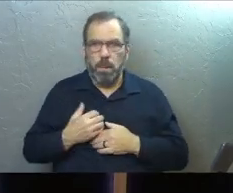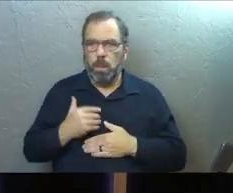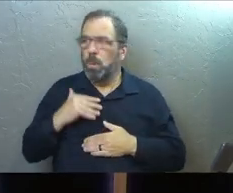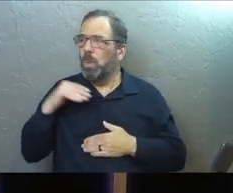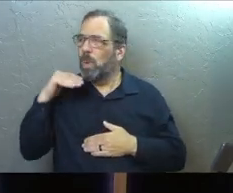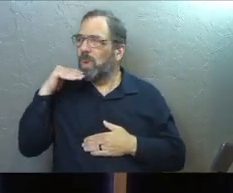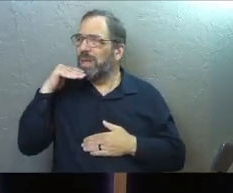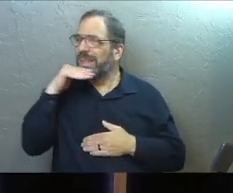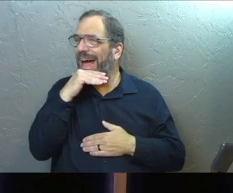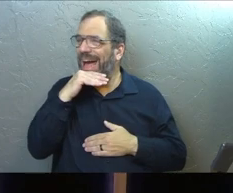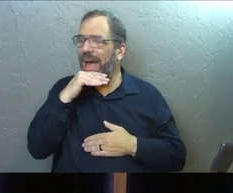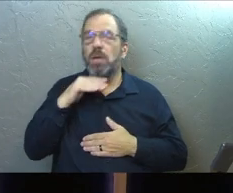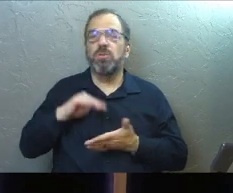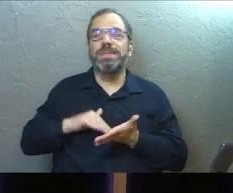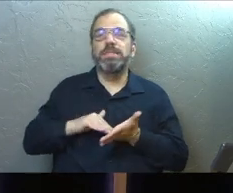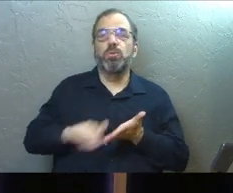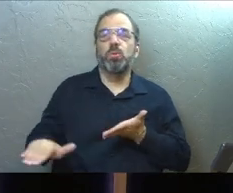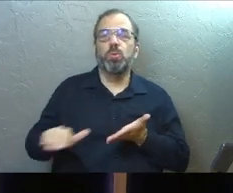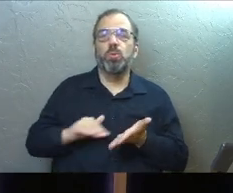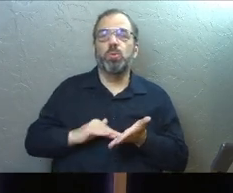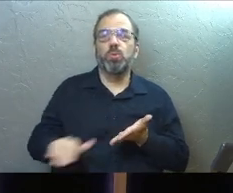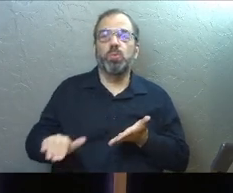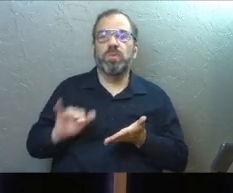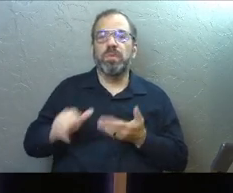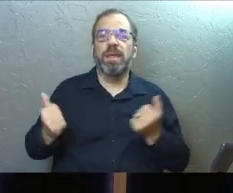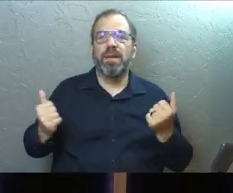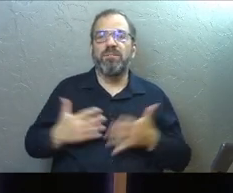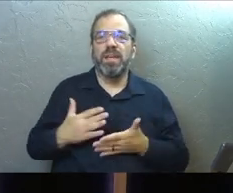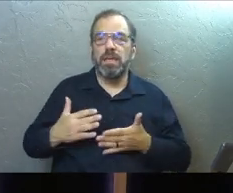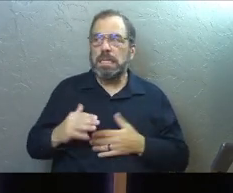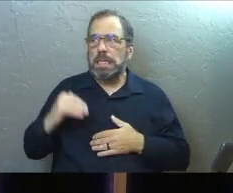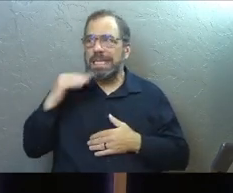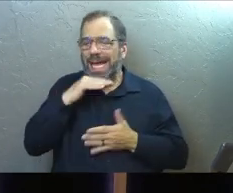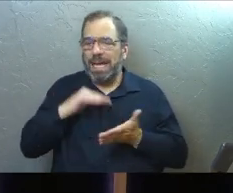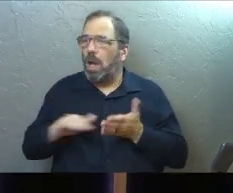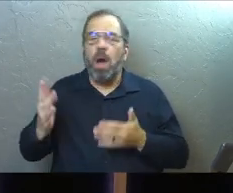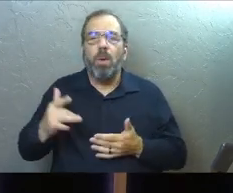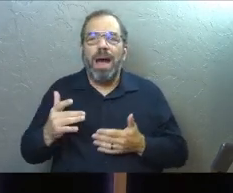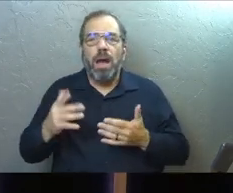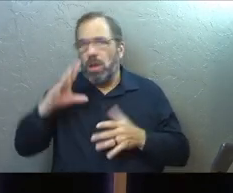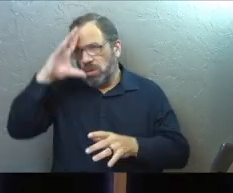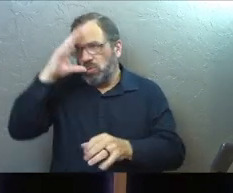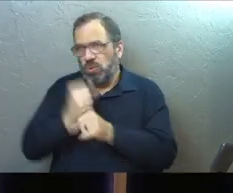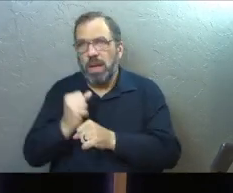lie to get away from that fear. We speak a lie